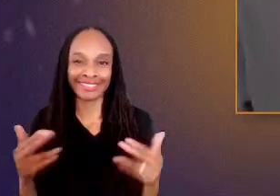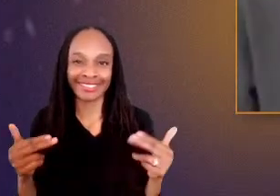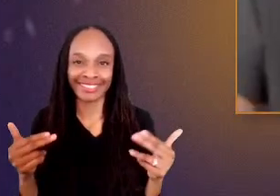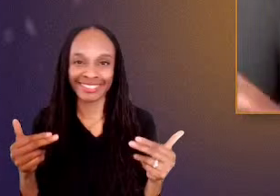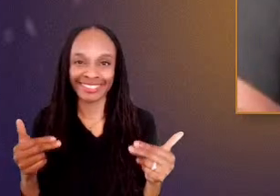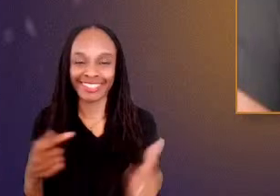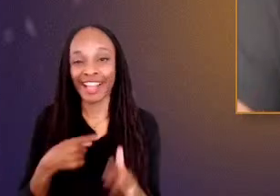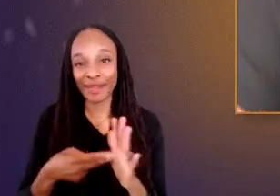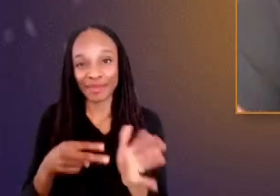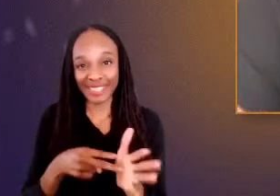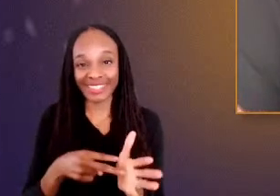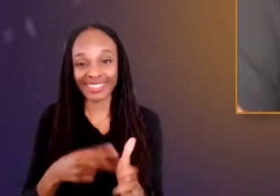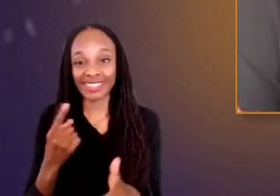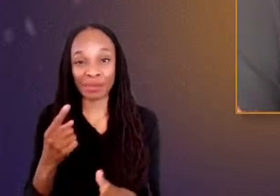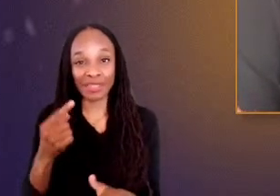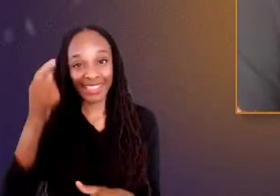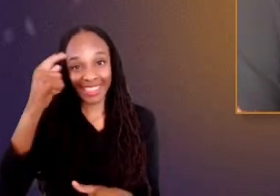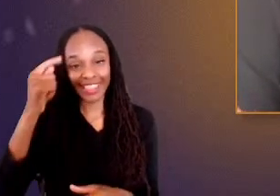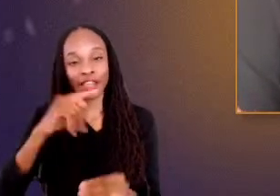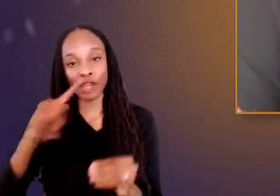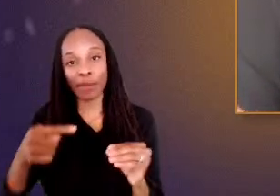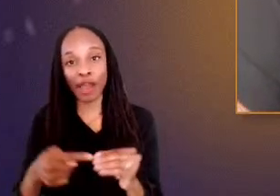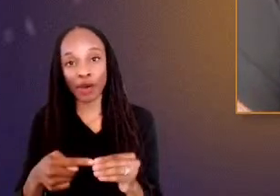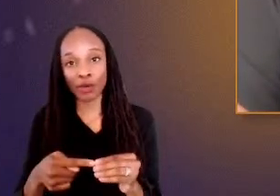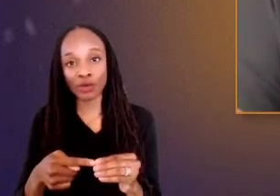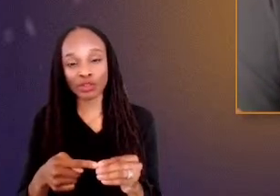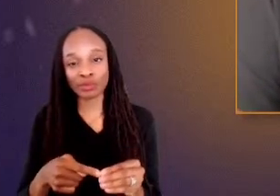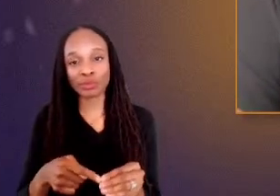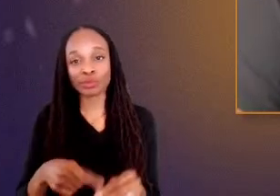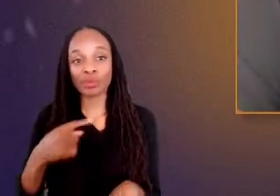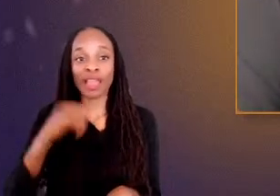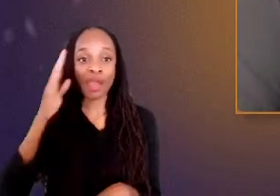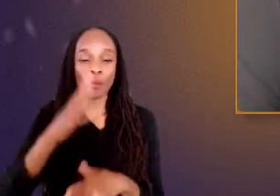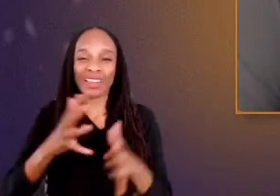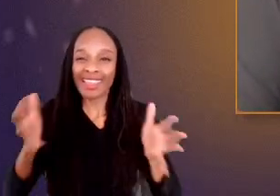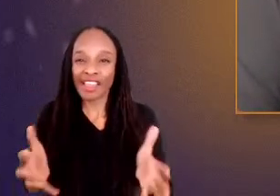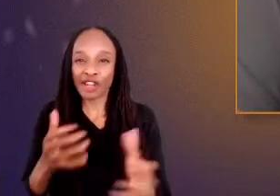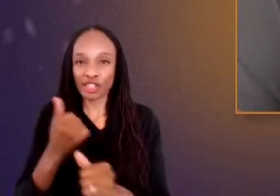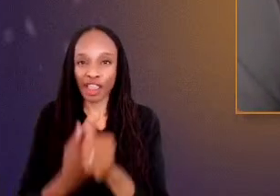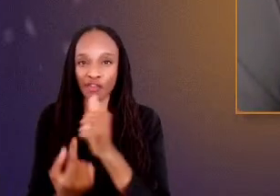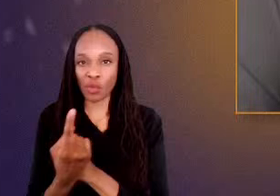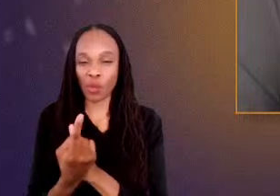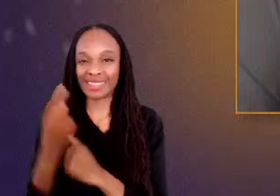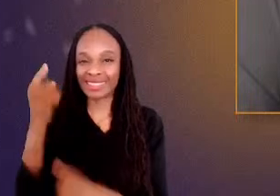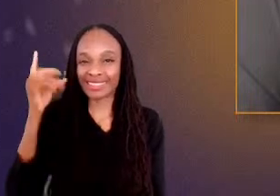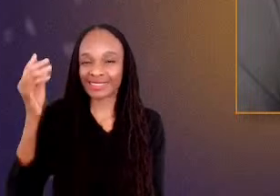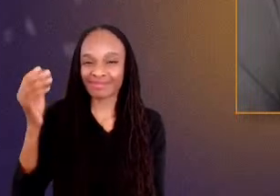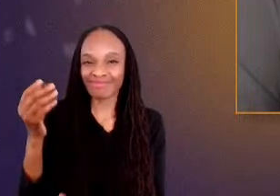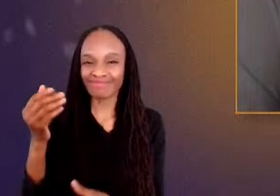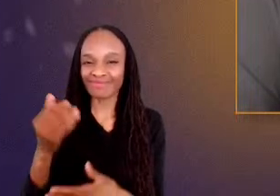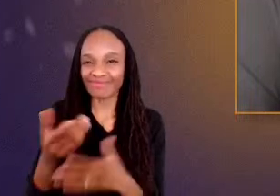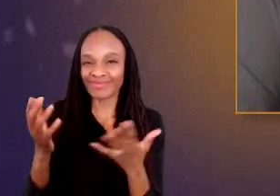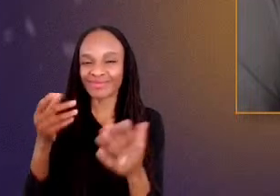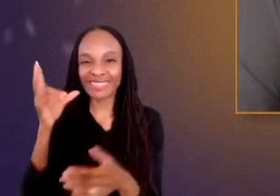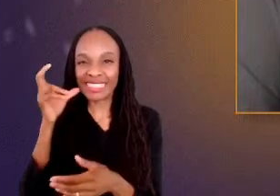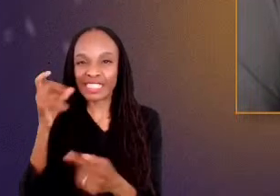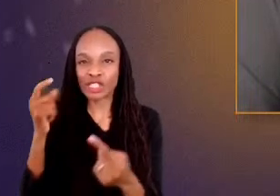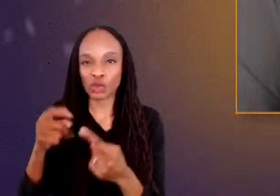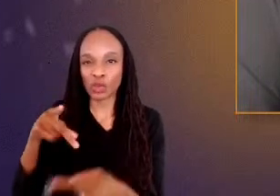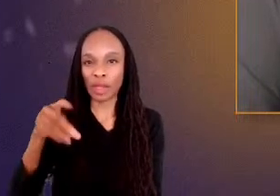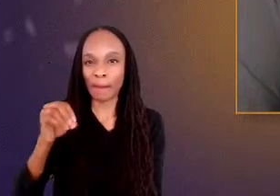I mean, it's something to think about. And, you know, I would encourage everyone to listen to the podcast and hear, you know, the rest of